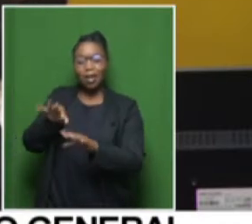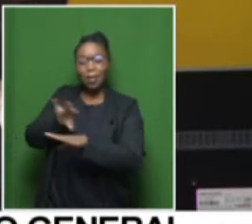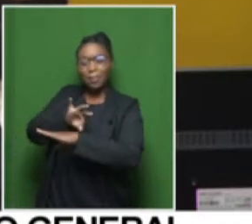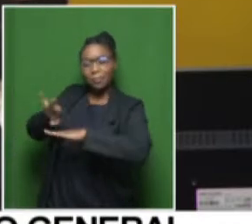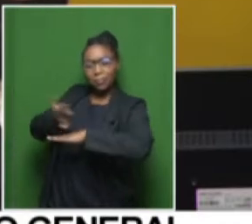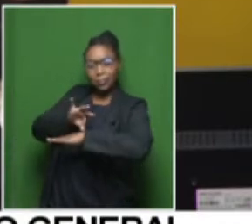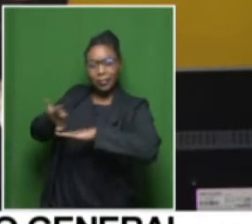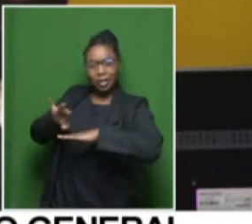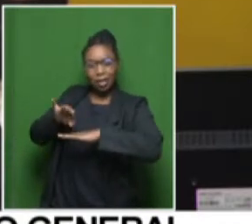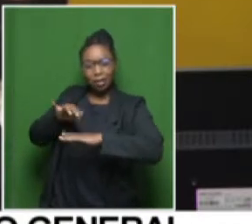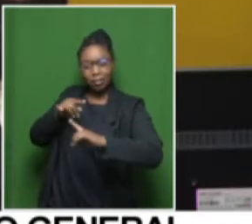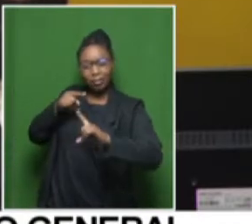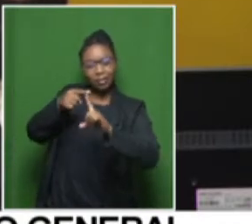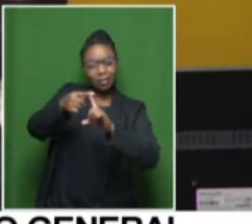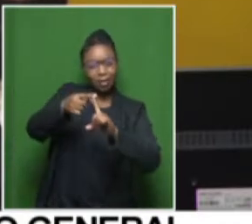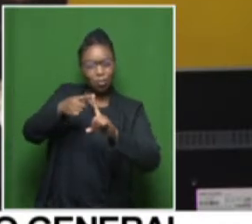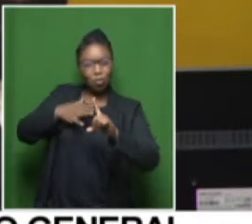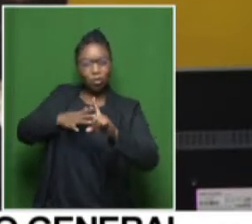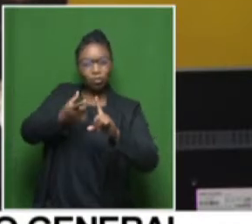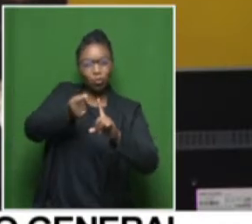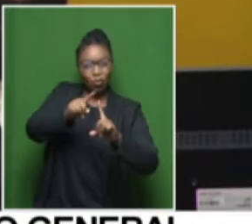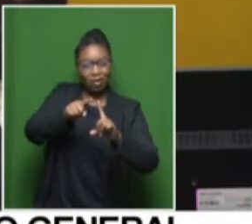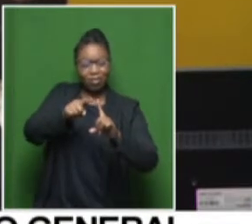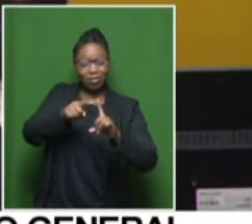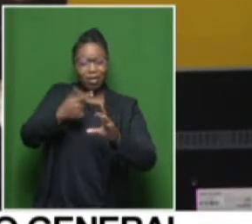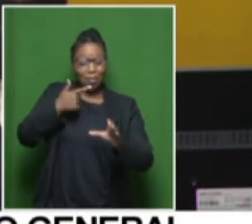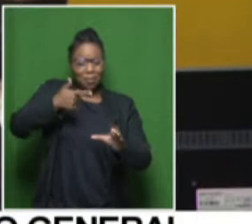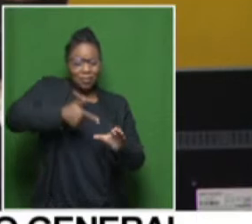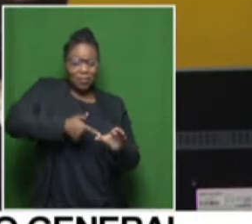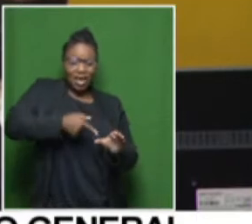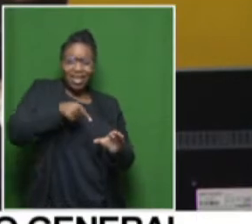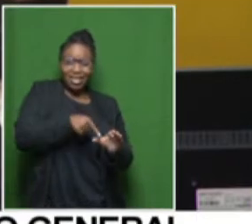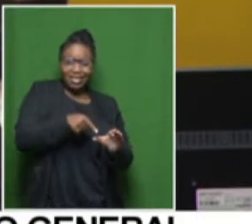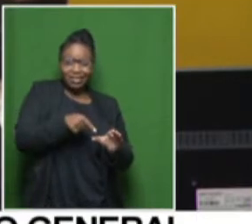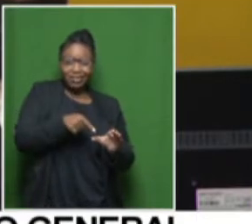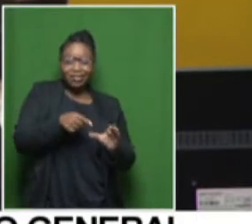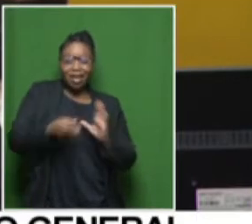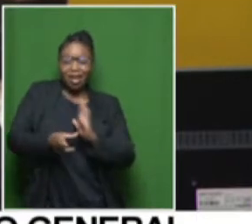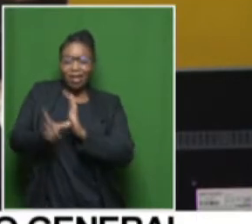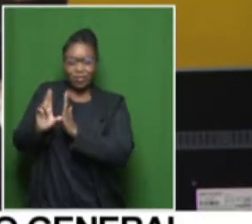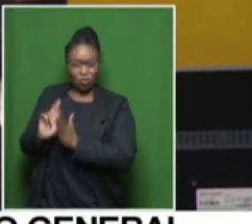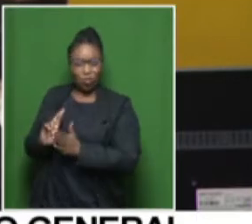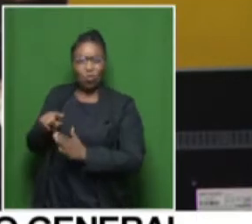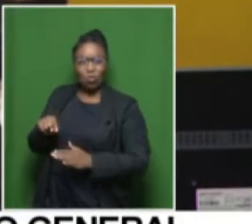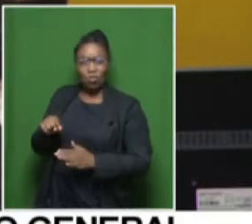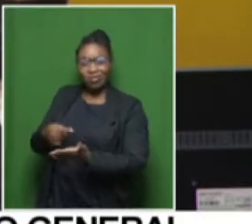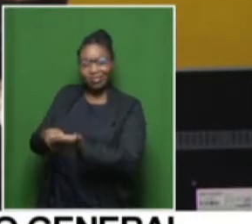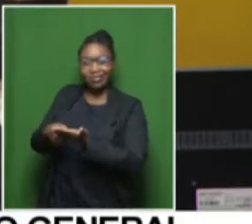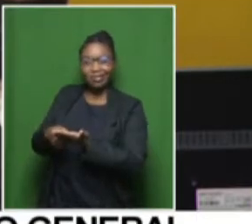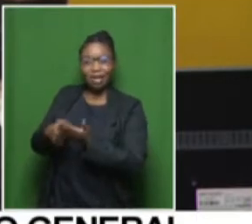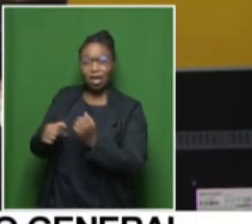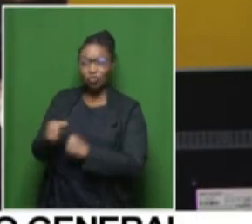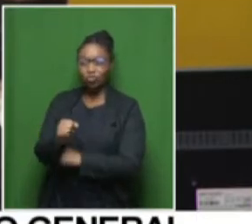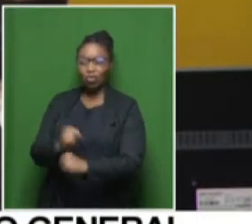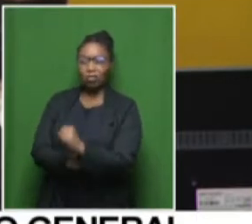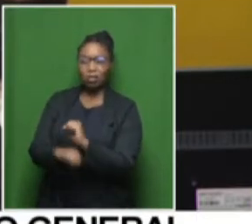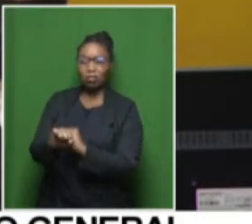is to review the fuel price, its structure moving